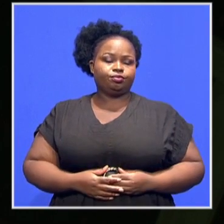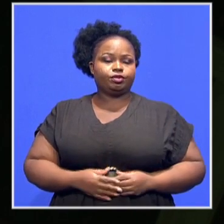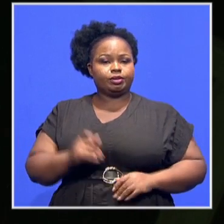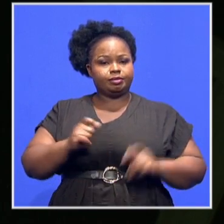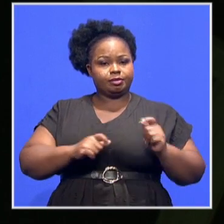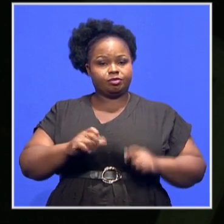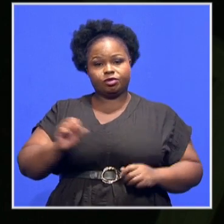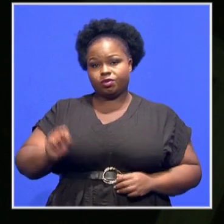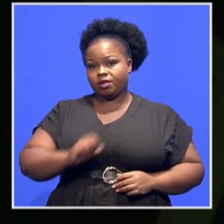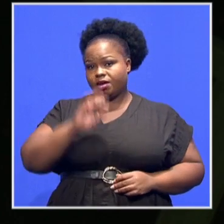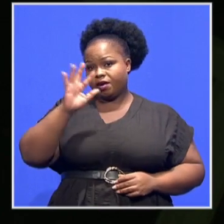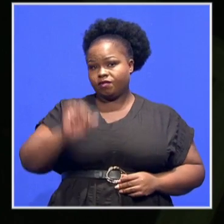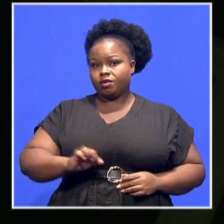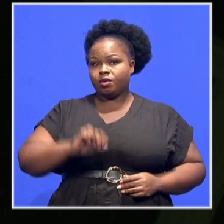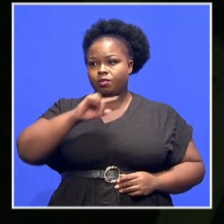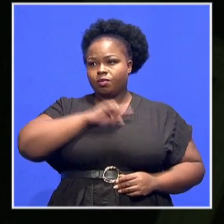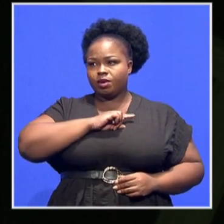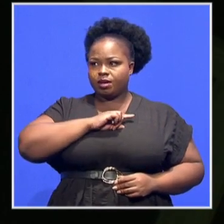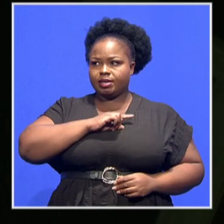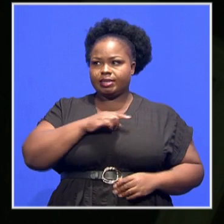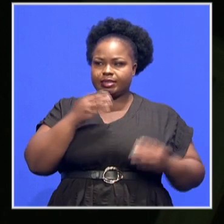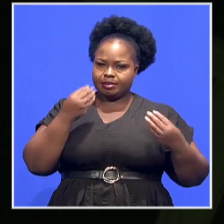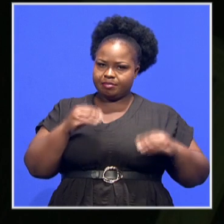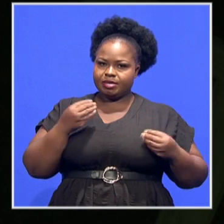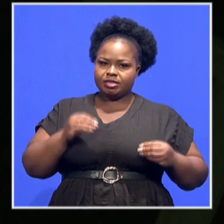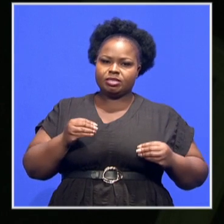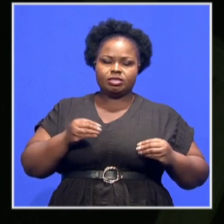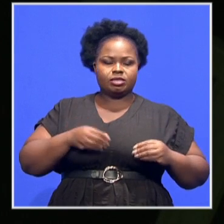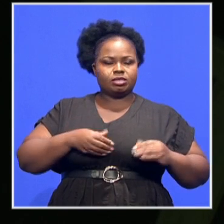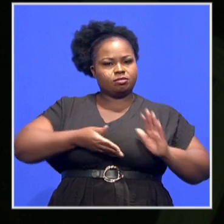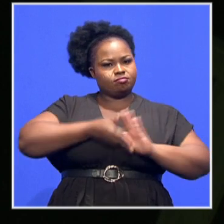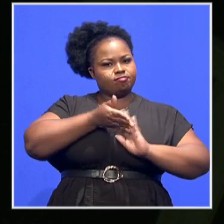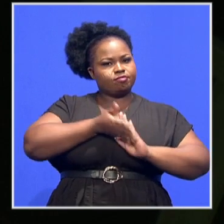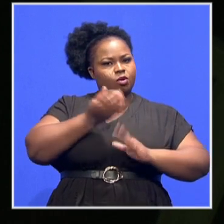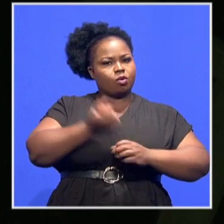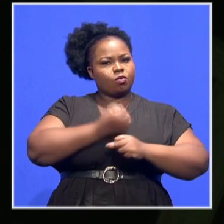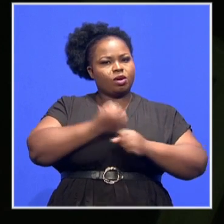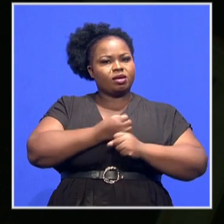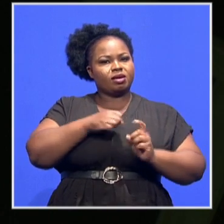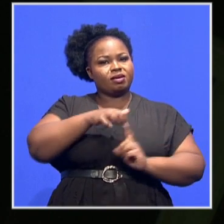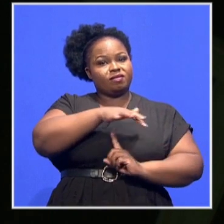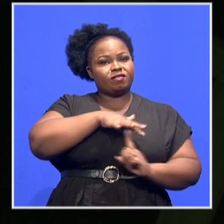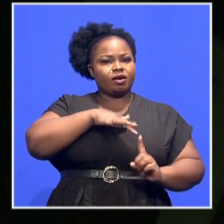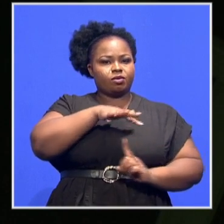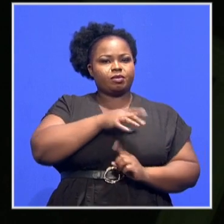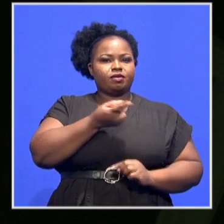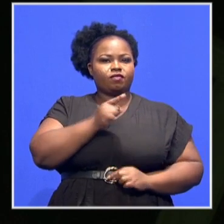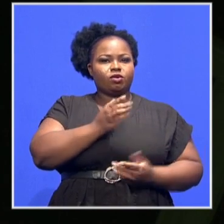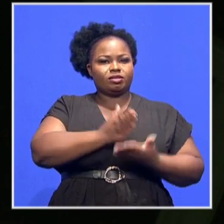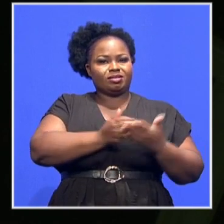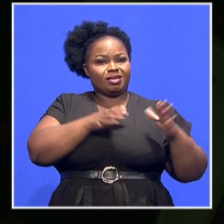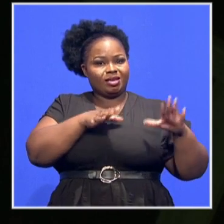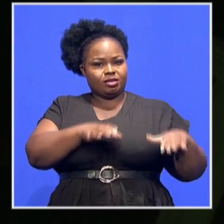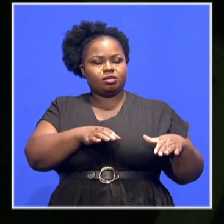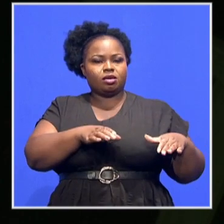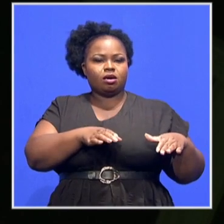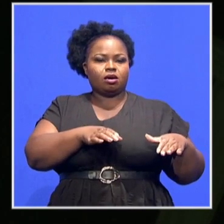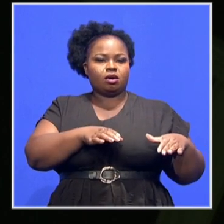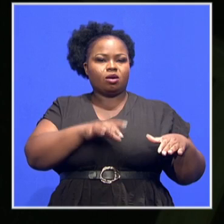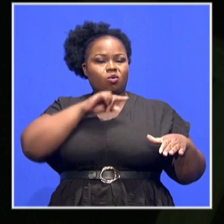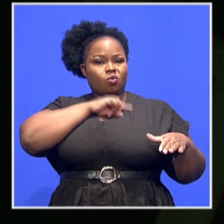Africa to improve the business operating environment for a sector that is the